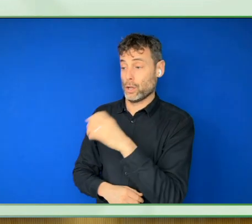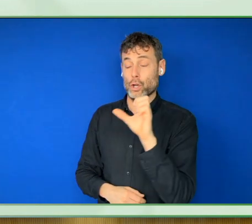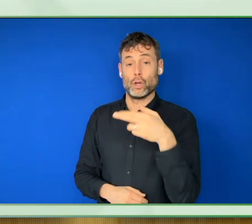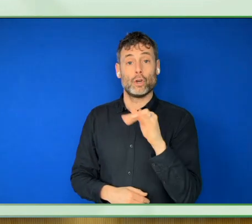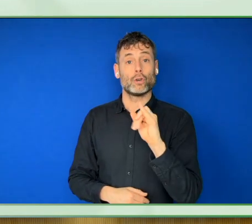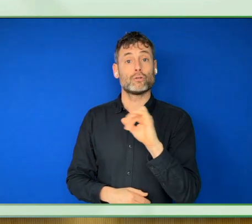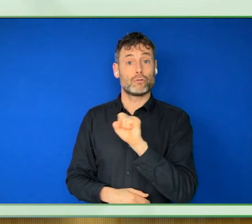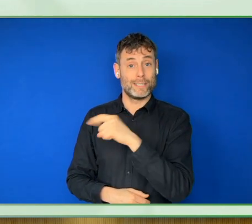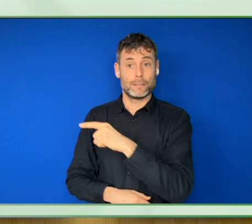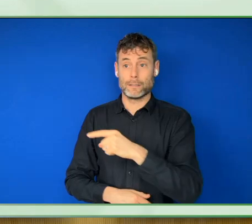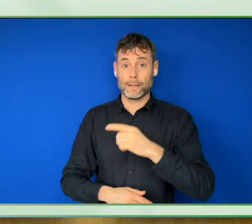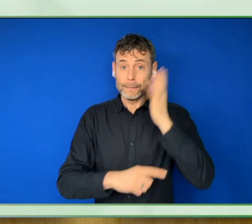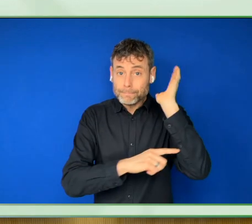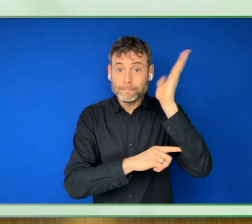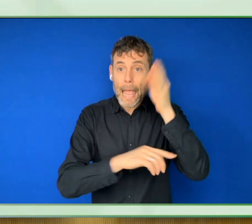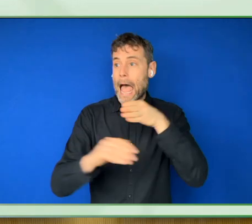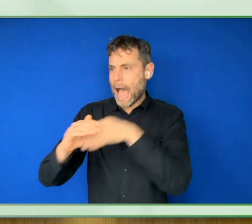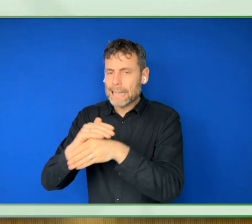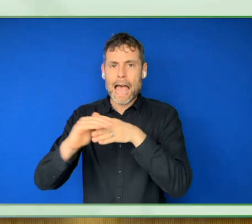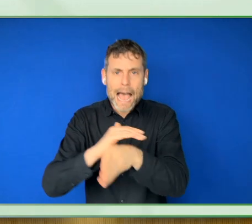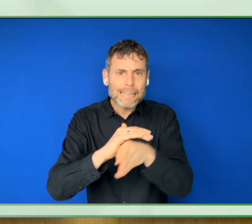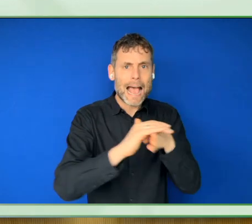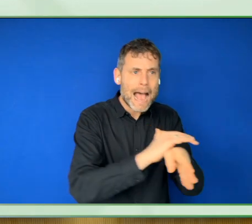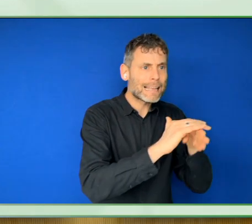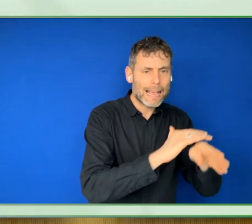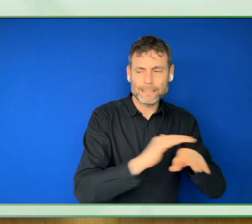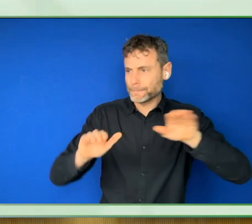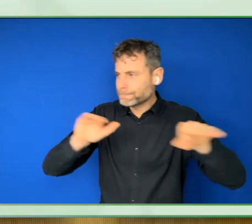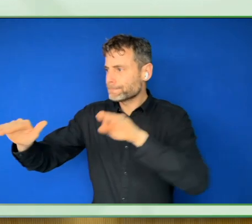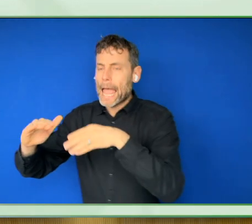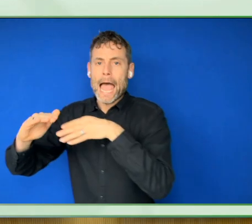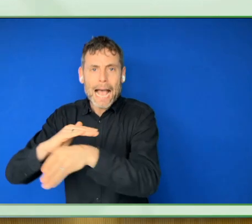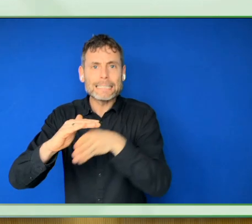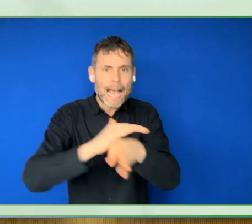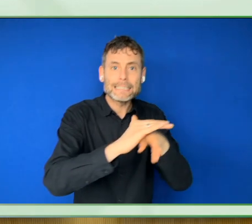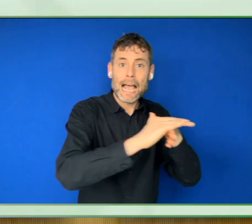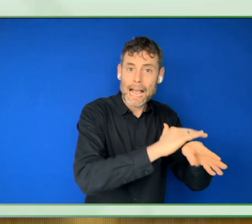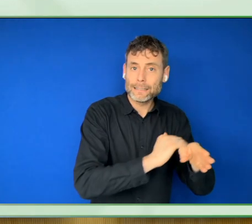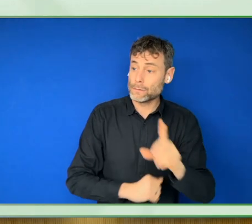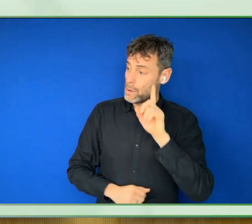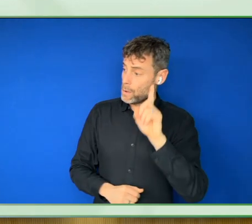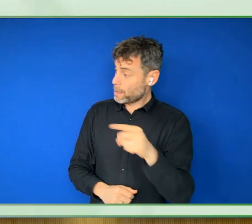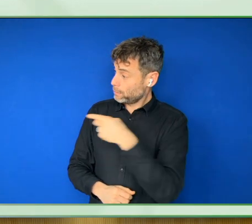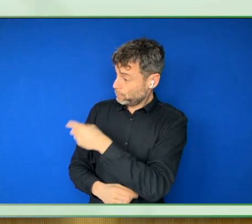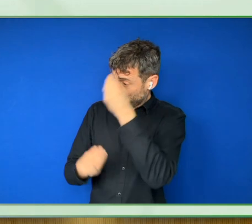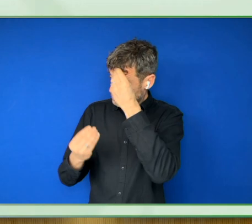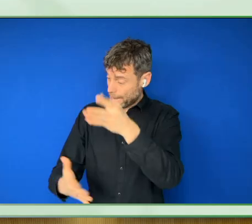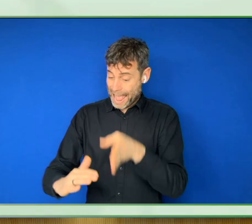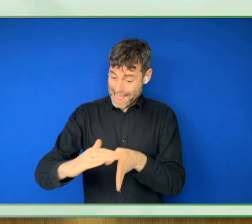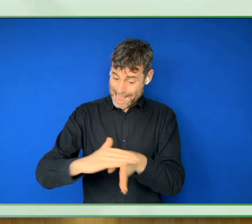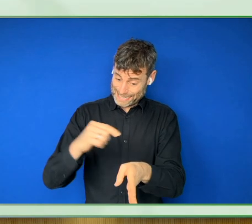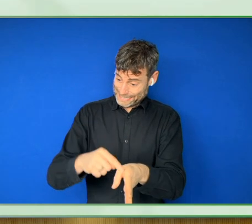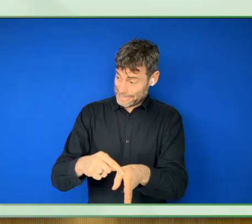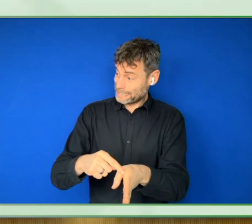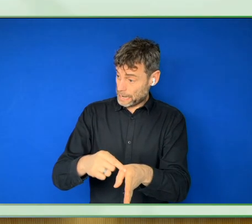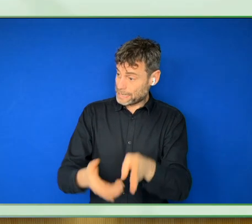that heard as meaning you're entitled to accessibility, that there's a right to accessibility? Because of course, to digital accessibility,